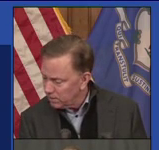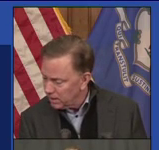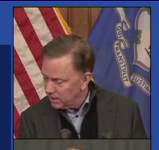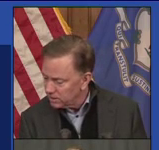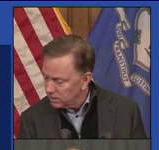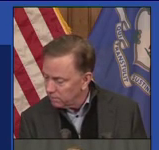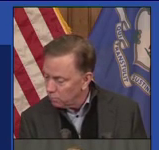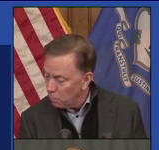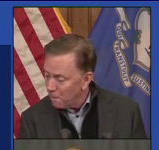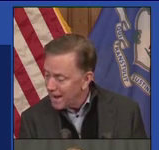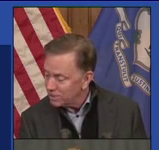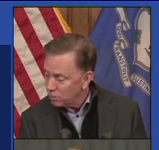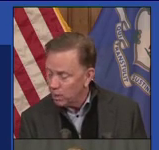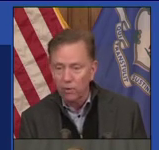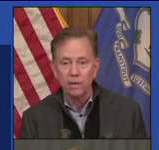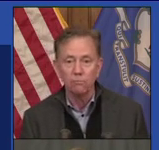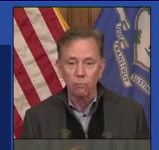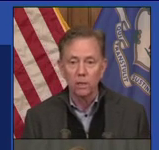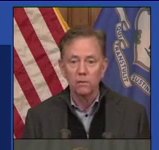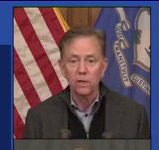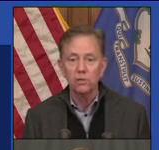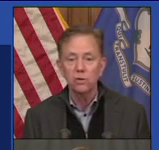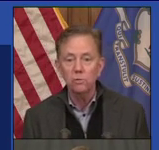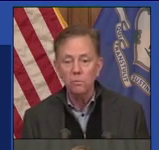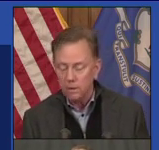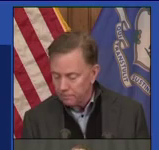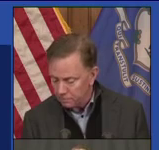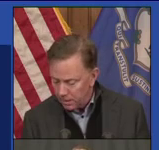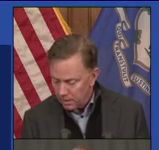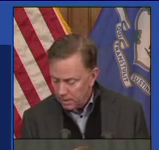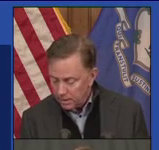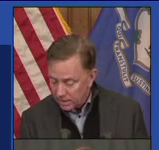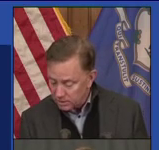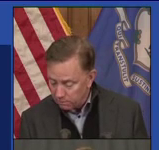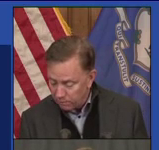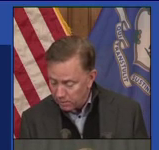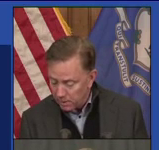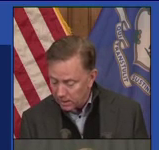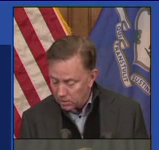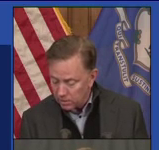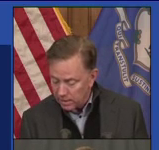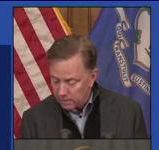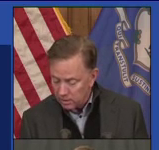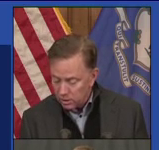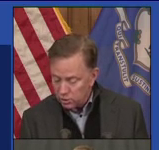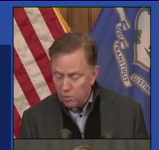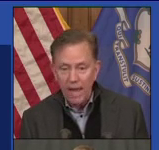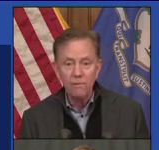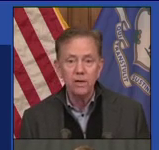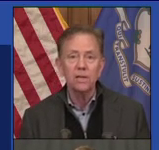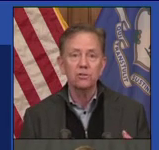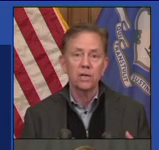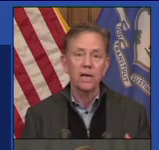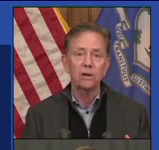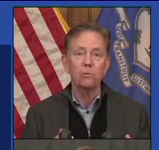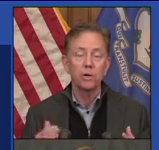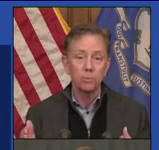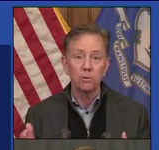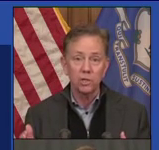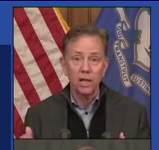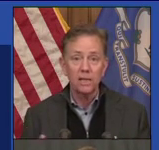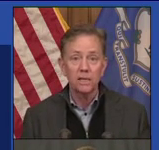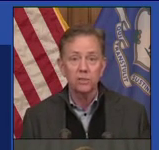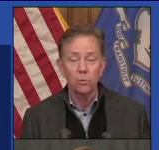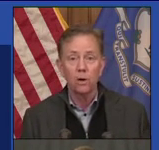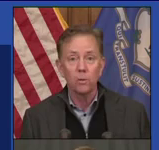trait, I think, is mask wearing. Relatively new. Getting some feedback on that. New Haven is the county where you're